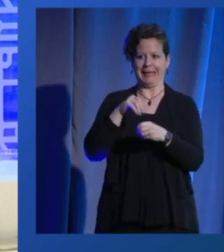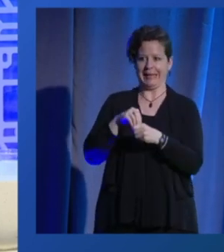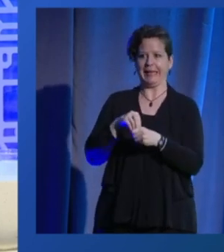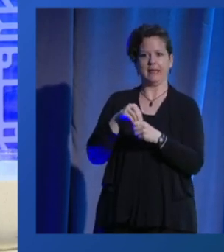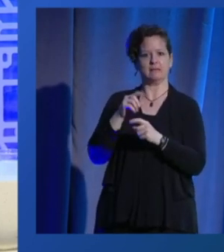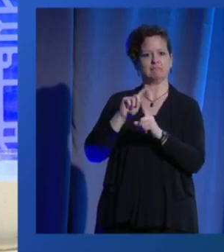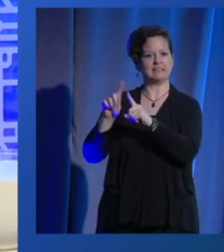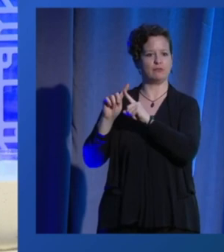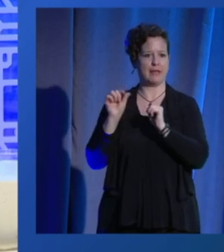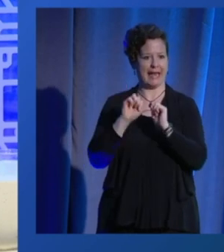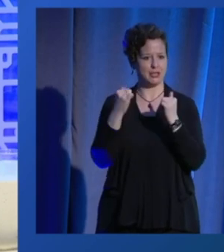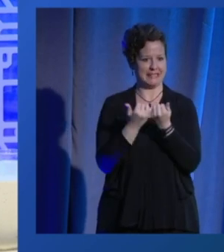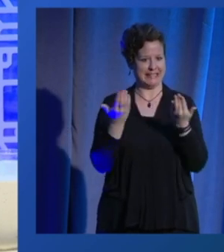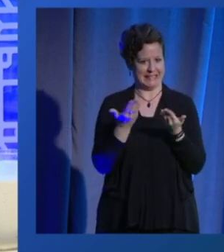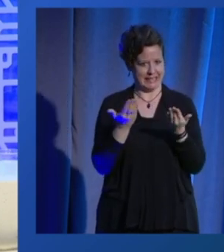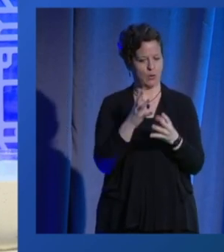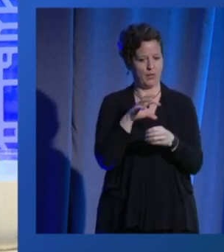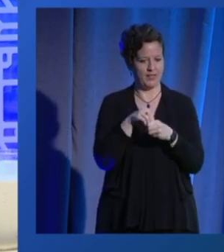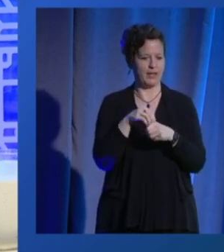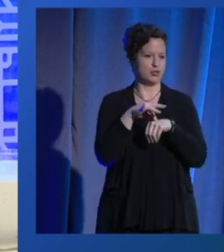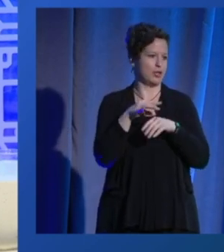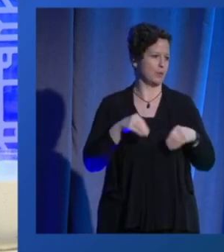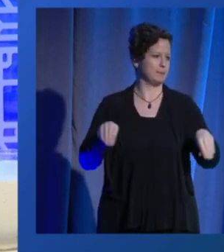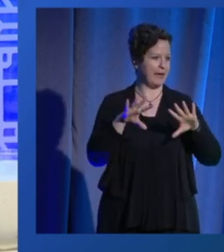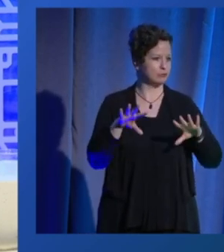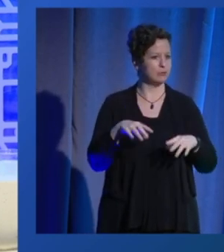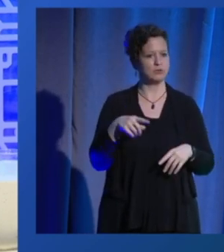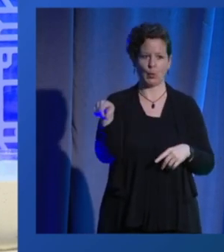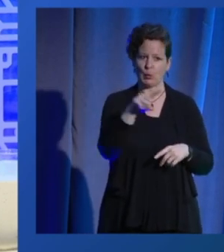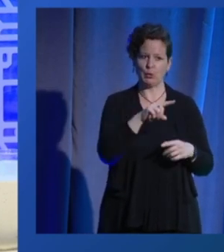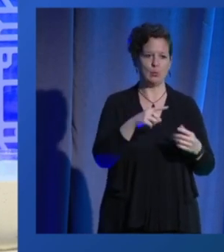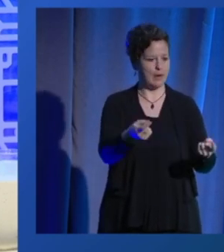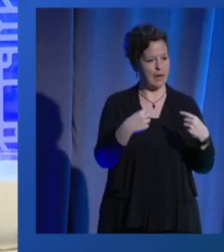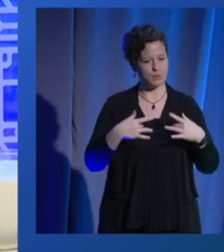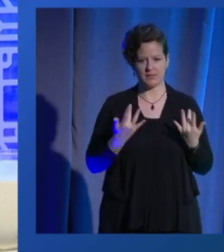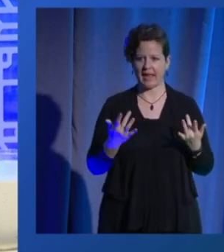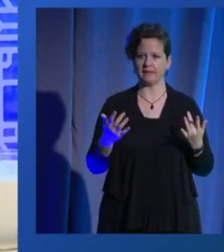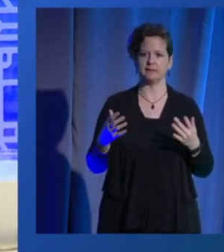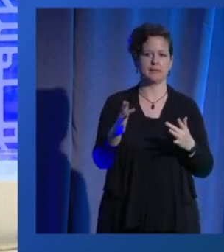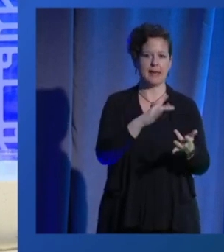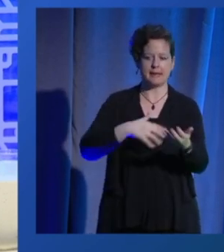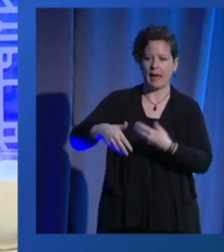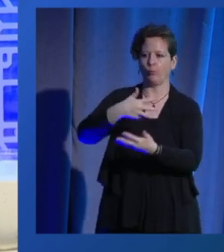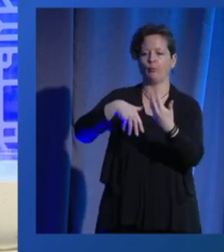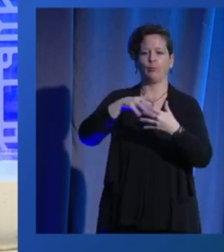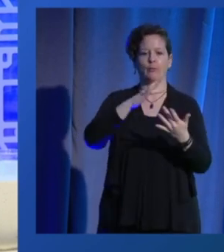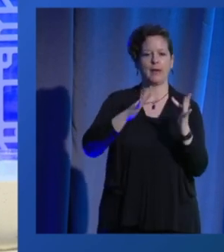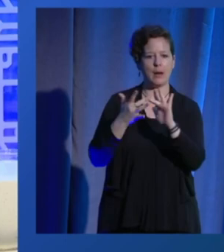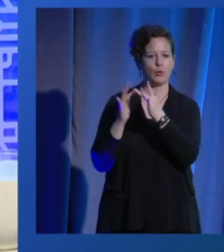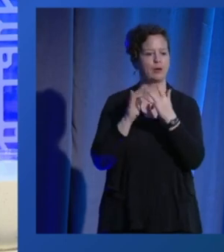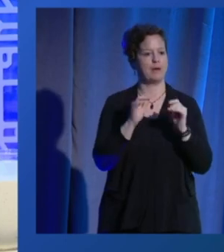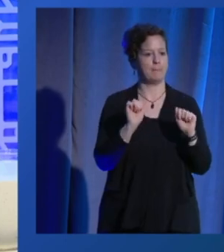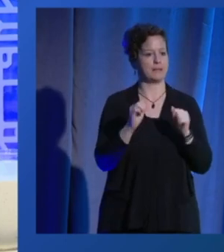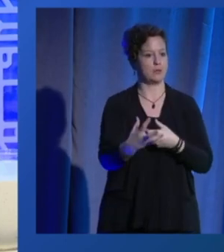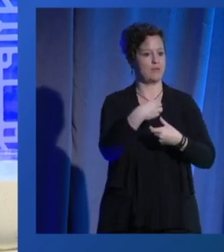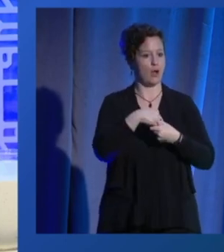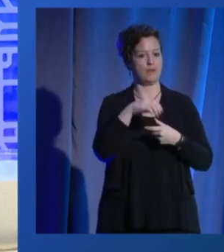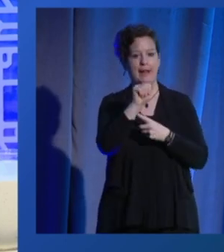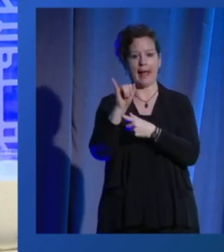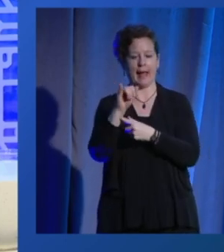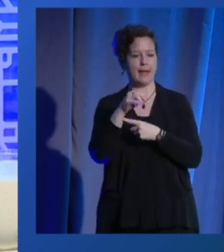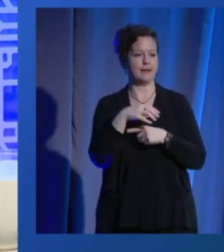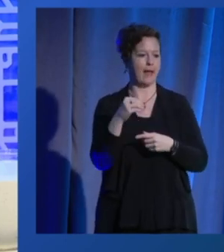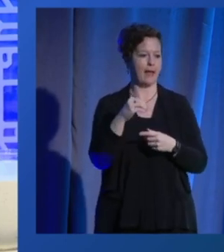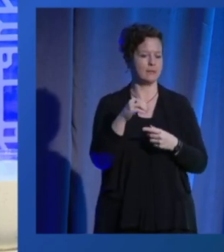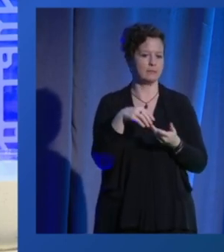inside industry uh to be able to to affect uh your employment and participation in a ml great